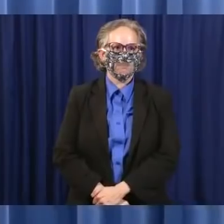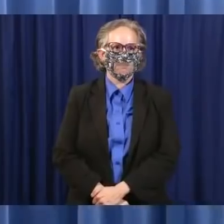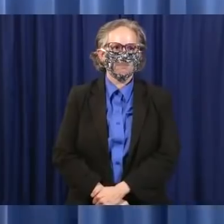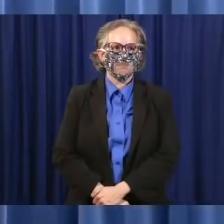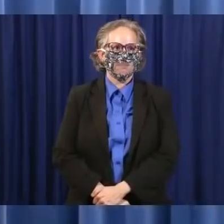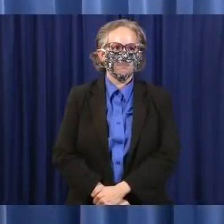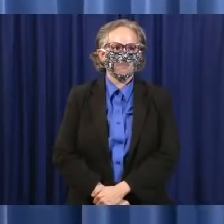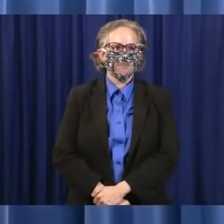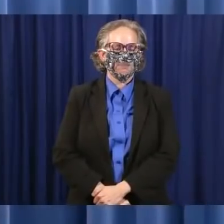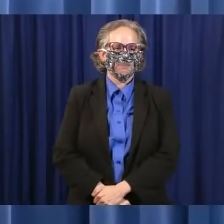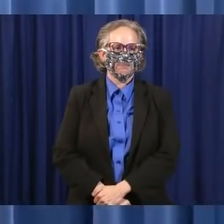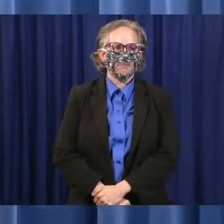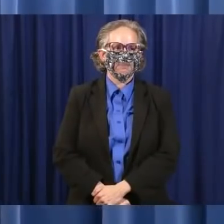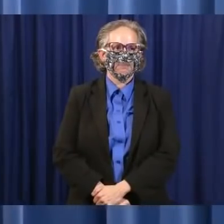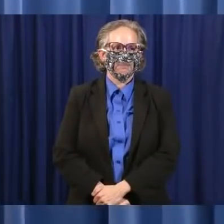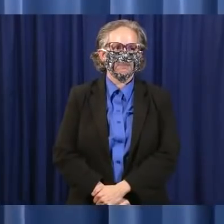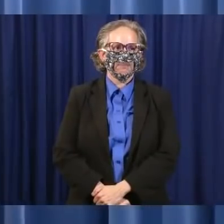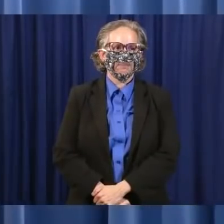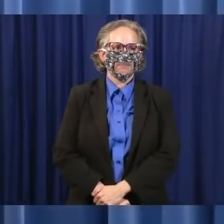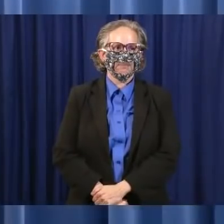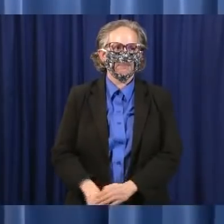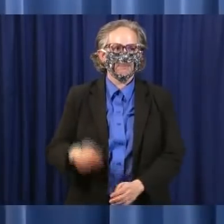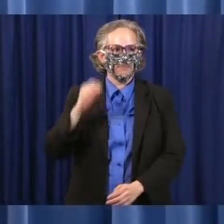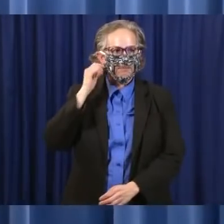Ahead and listen in.